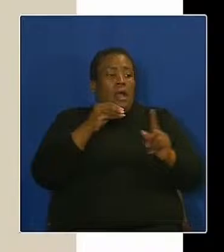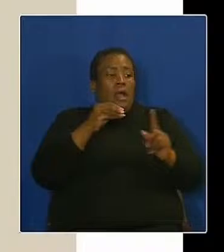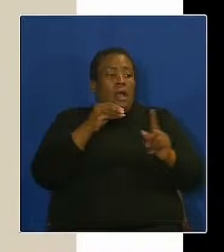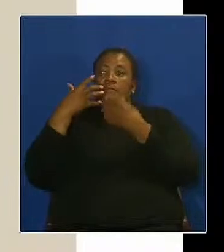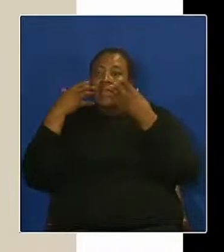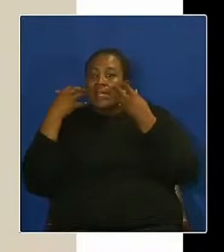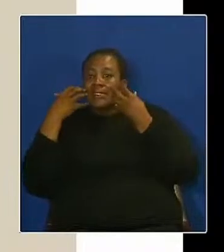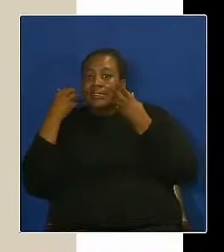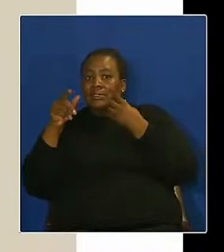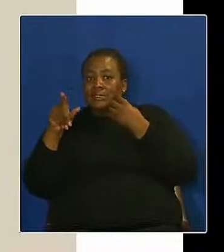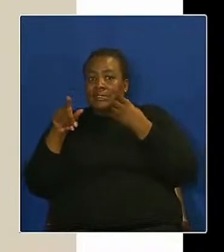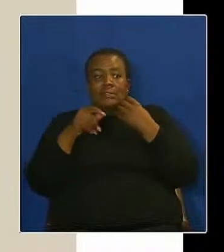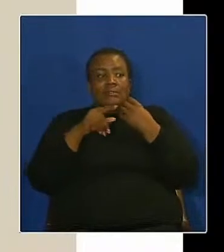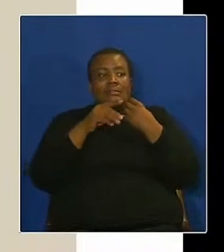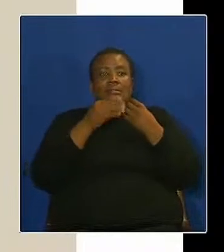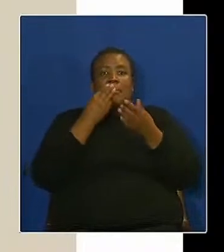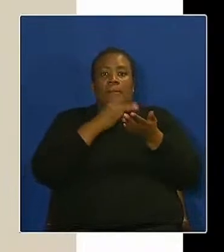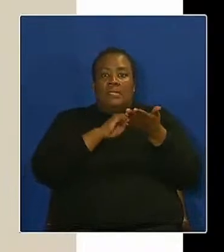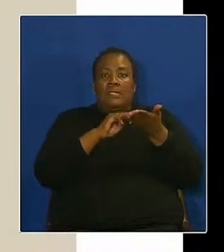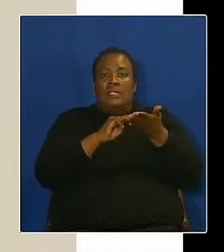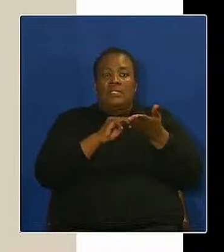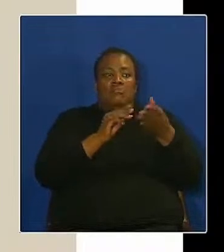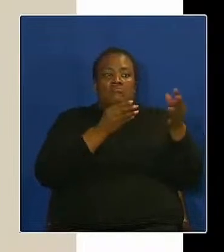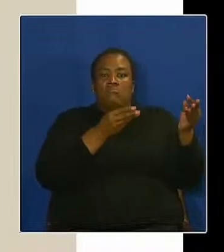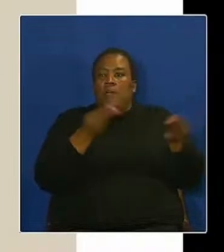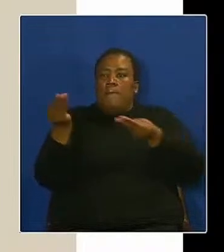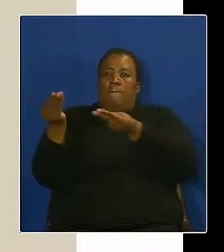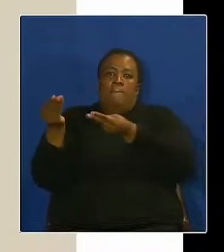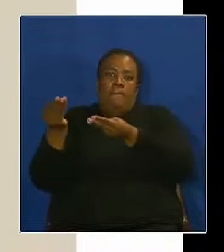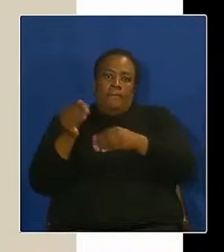Matlala that is